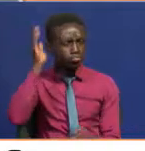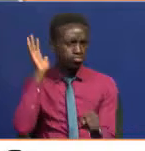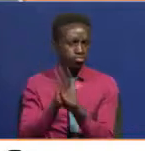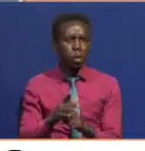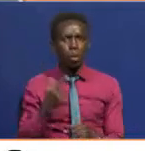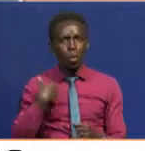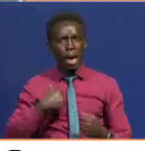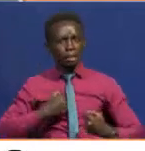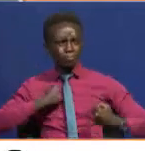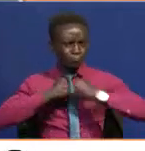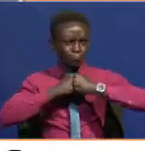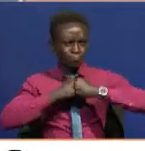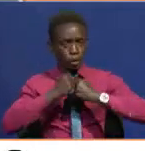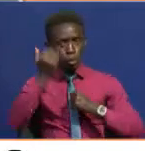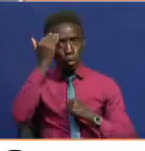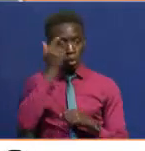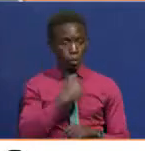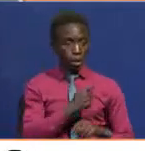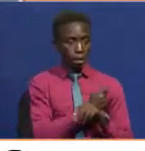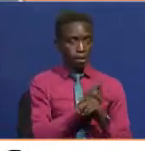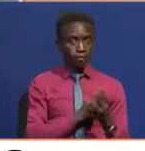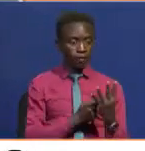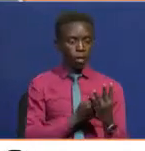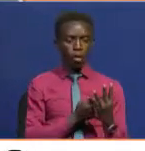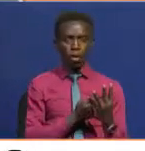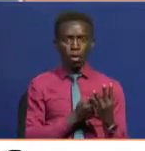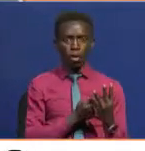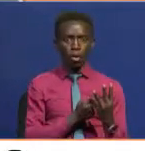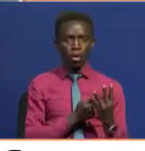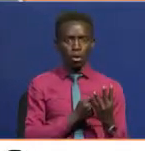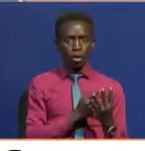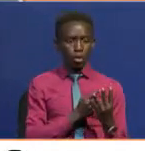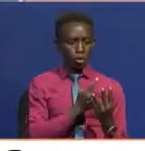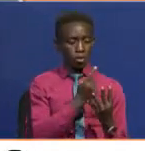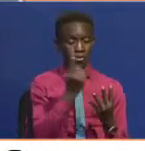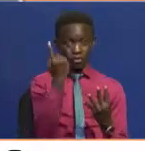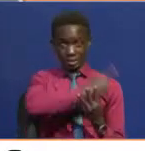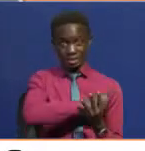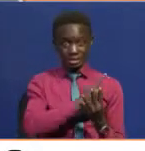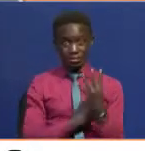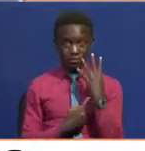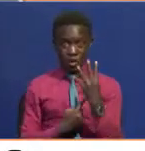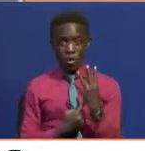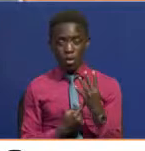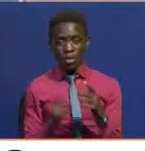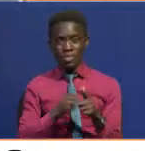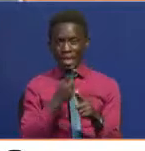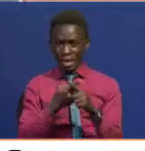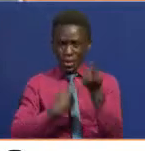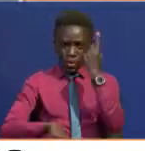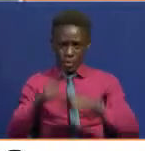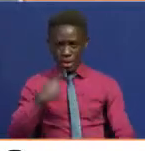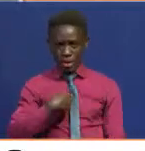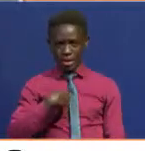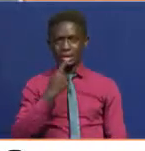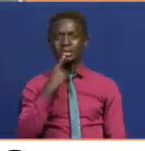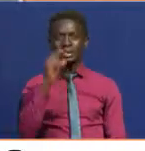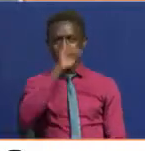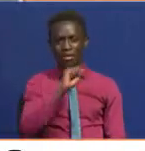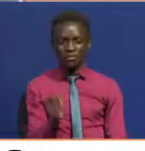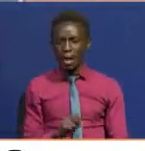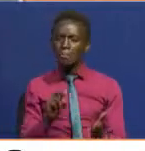training for 4 weekends and winning the silver, it was not a joke. That shows Kenyans, we are always,